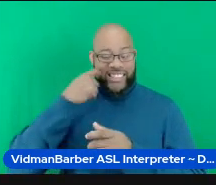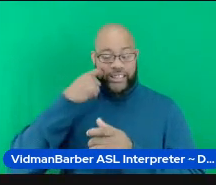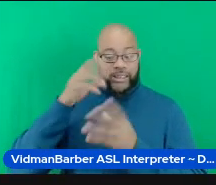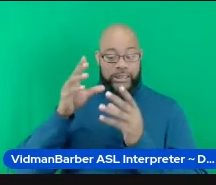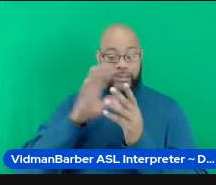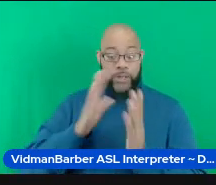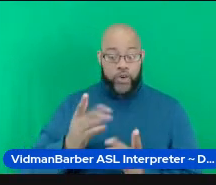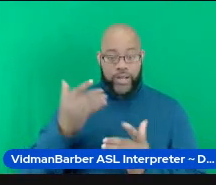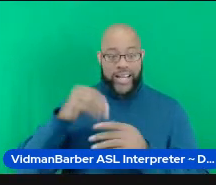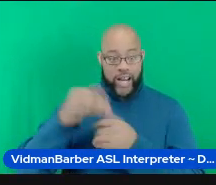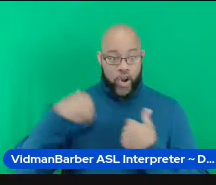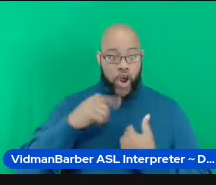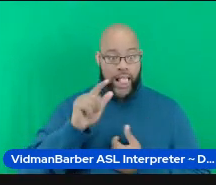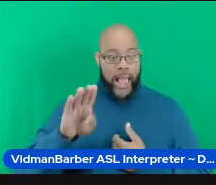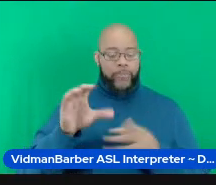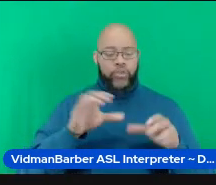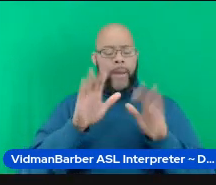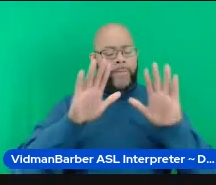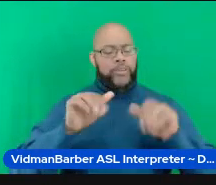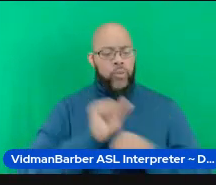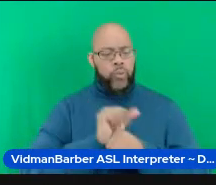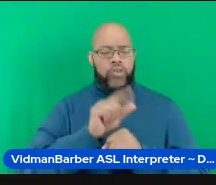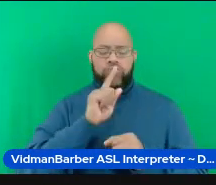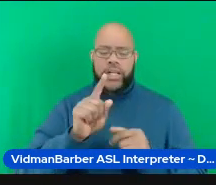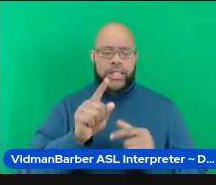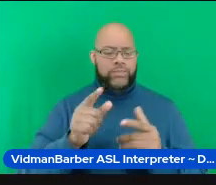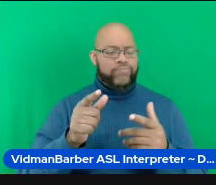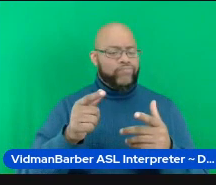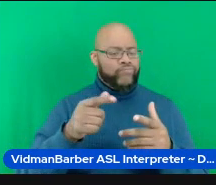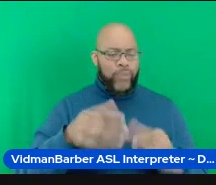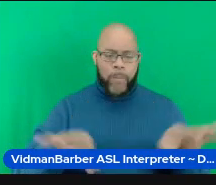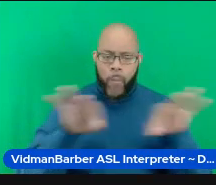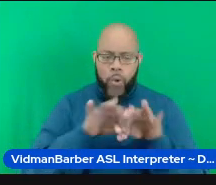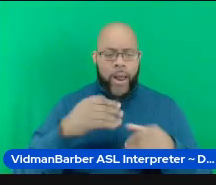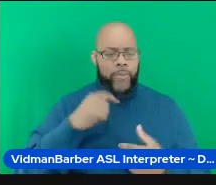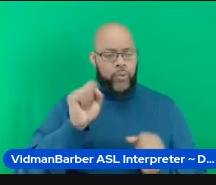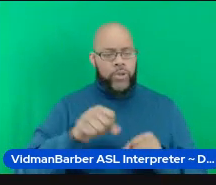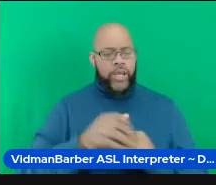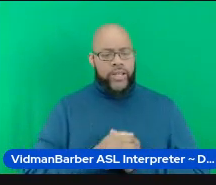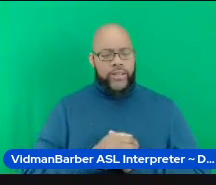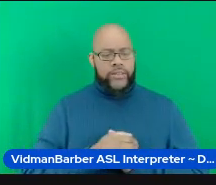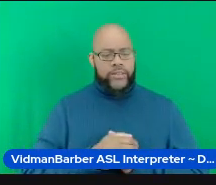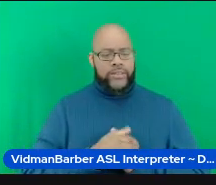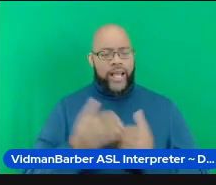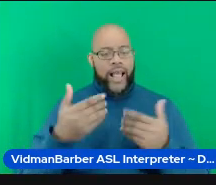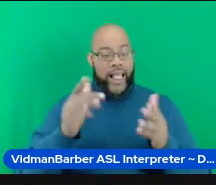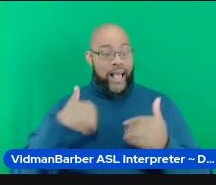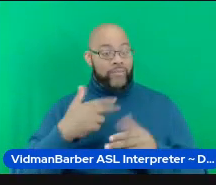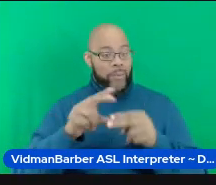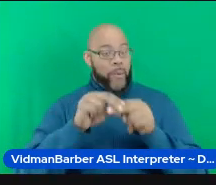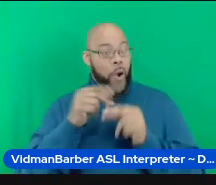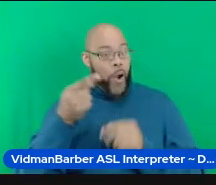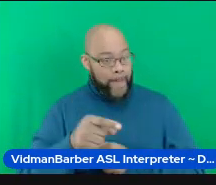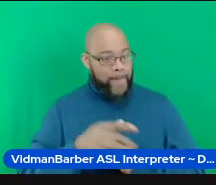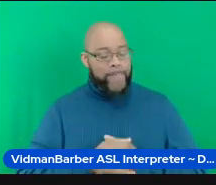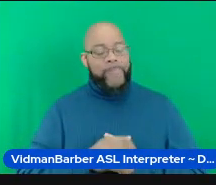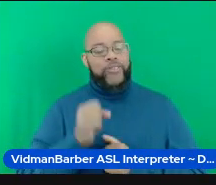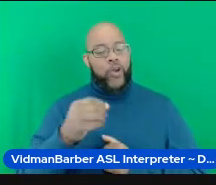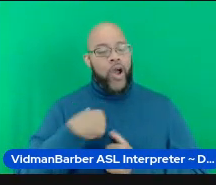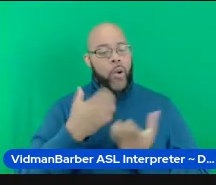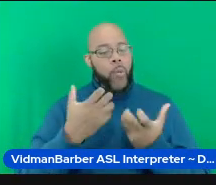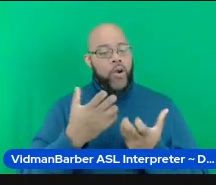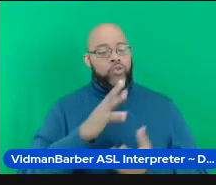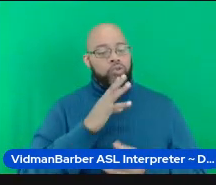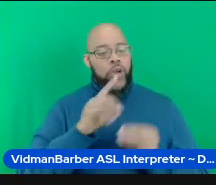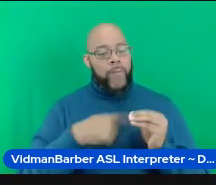now, doing amazing work. He's really the life of the party there. I'm really glad that you guys can let us have him. And so I wanted to talk